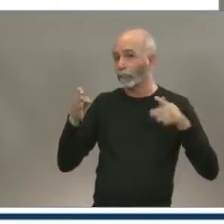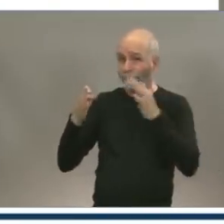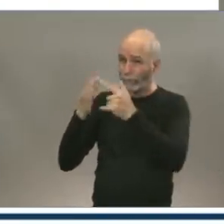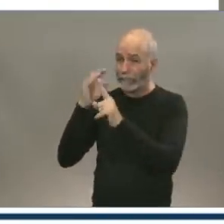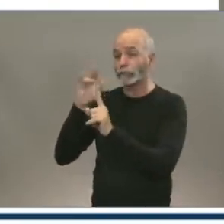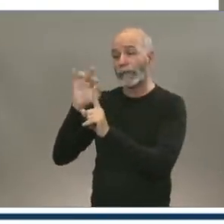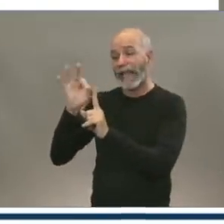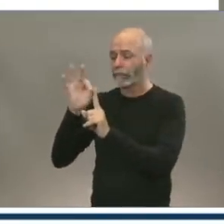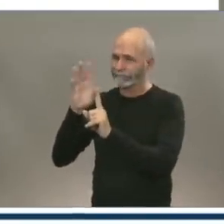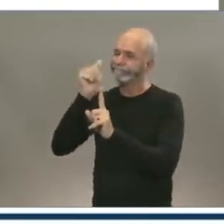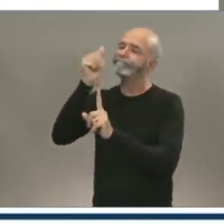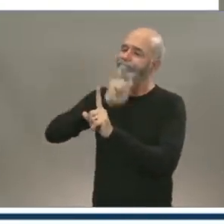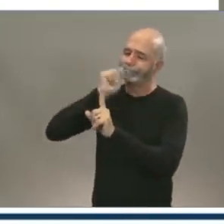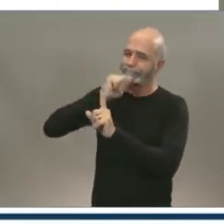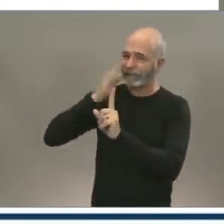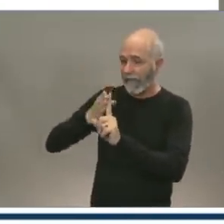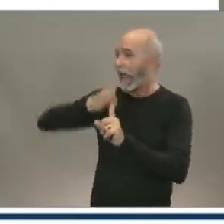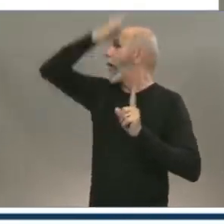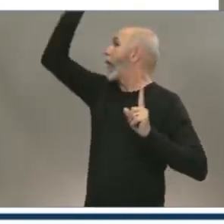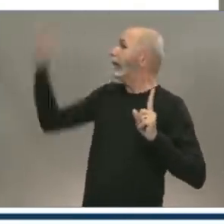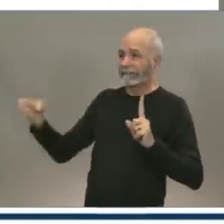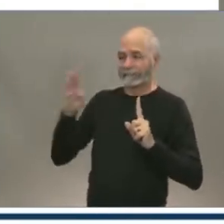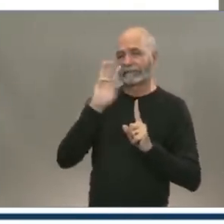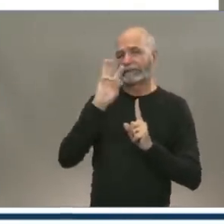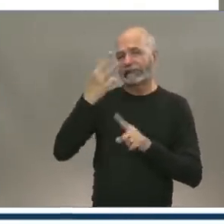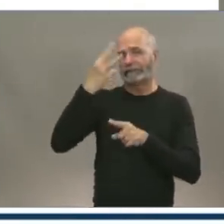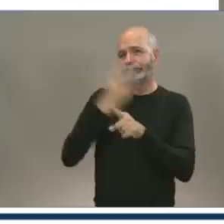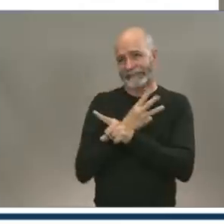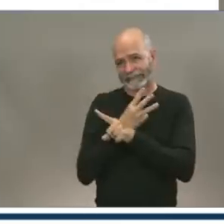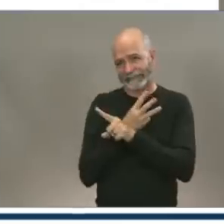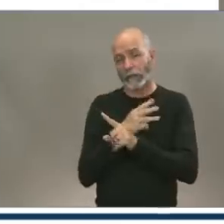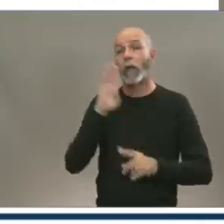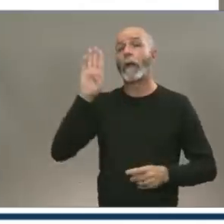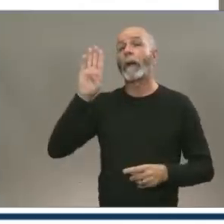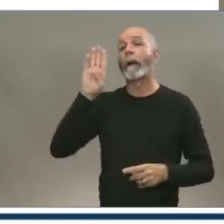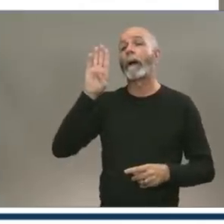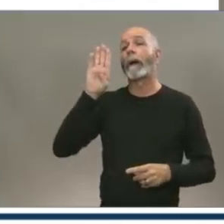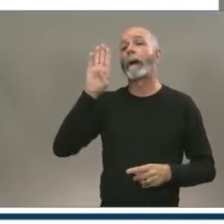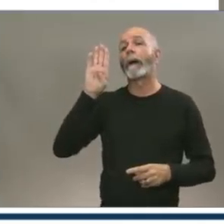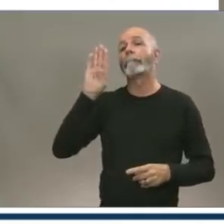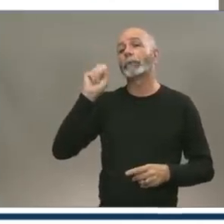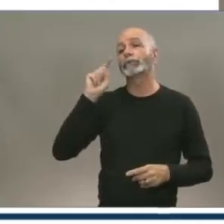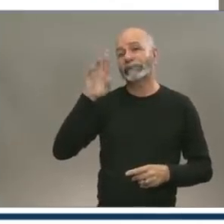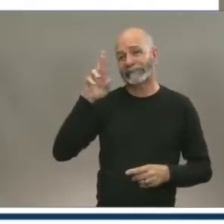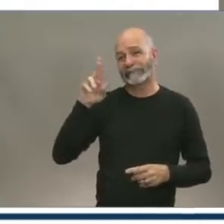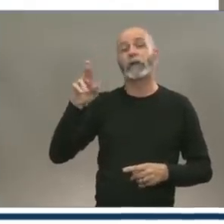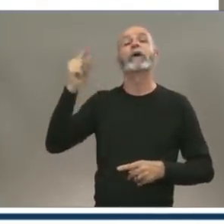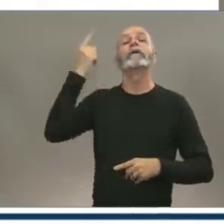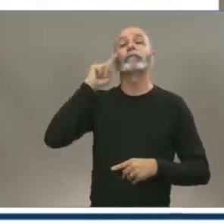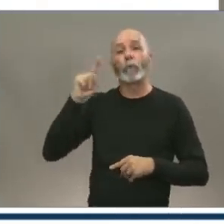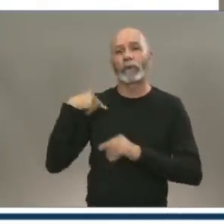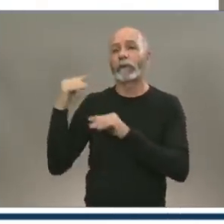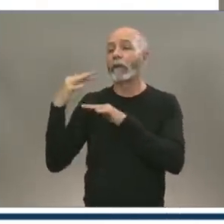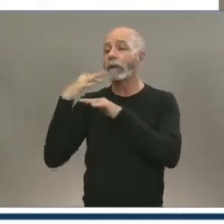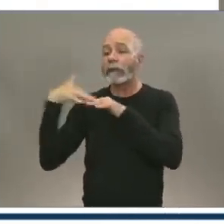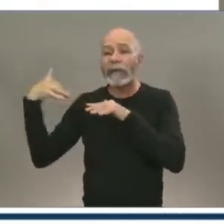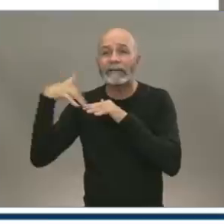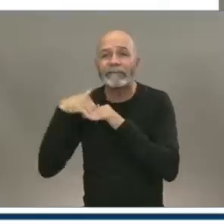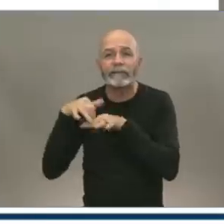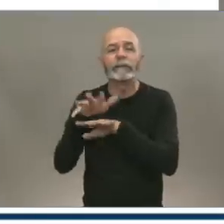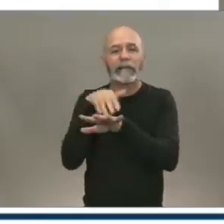pass. Booster doses will also be available soon in First Nations and African Nova Scotia communities across the